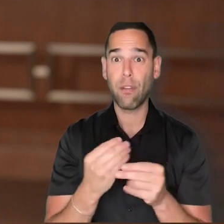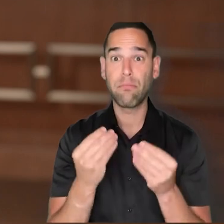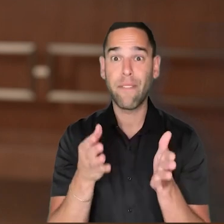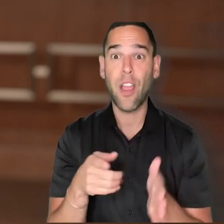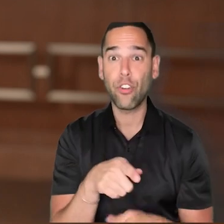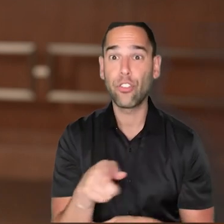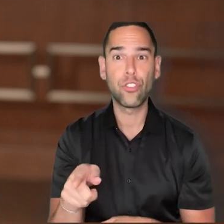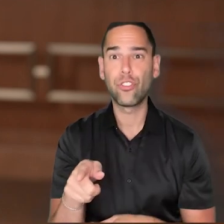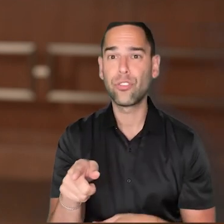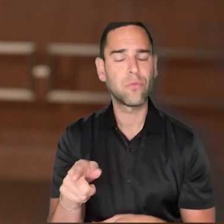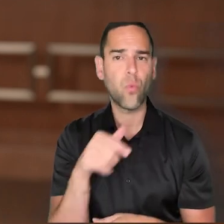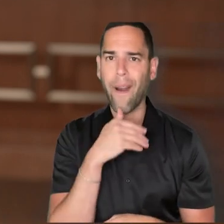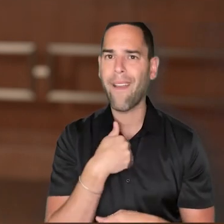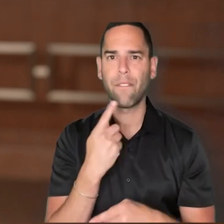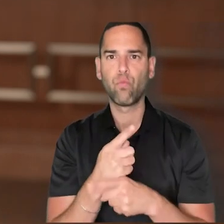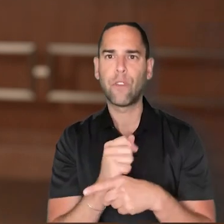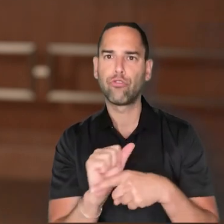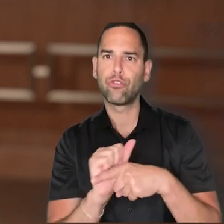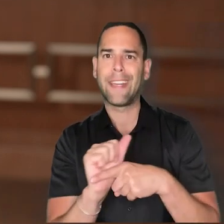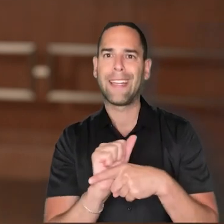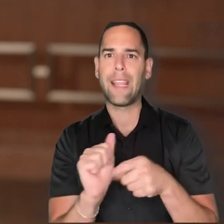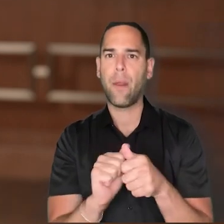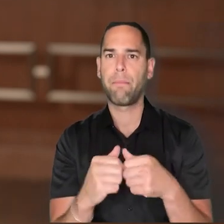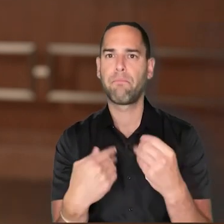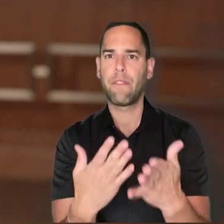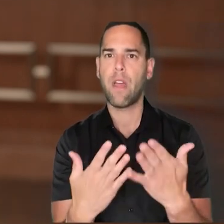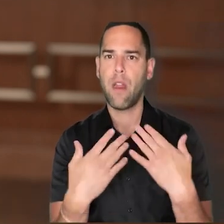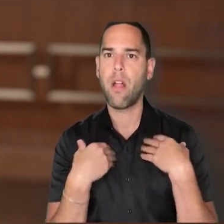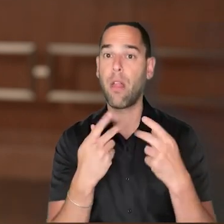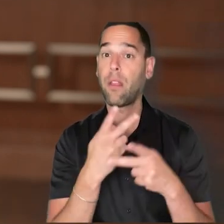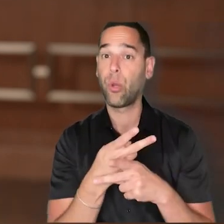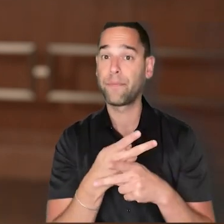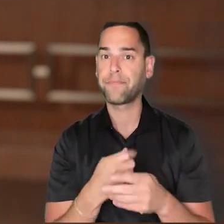been appropriately trained in even providing the most basic healthcare.